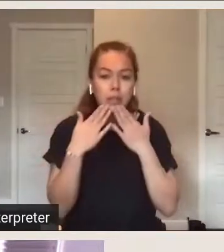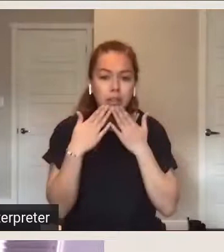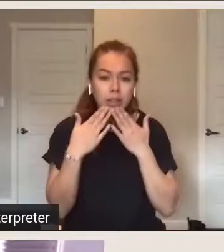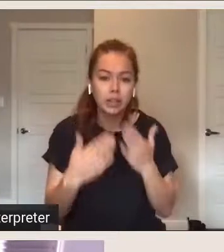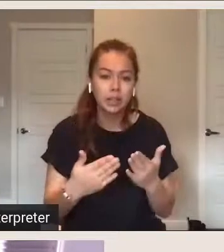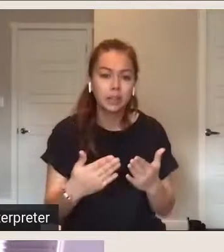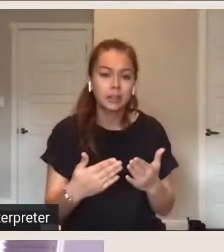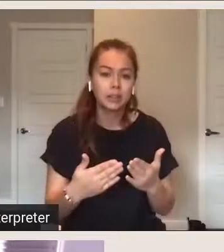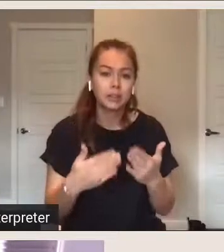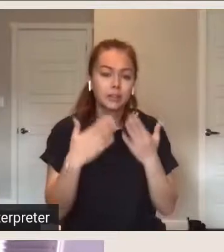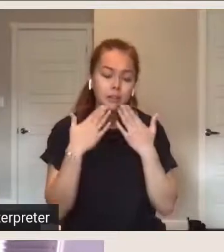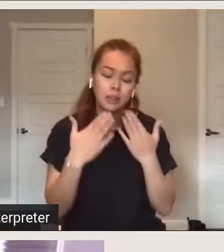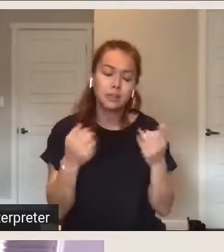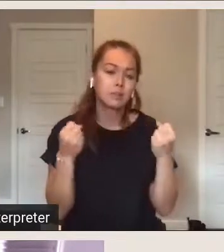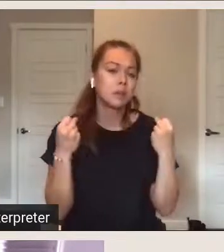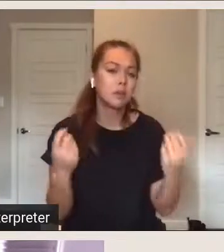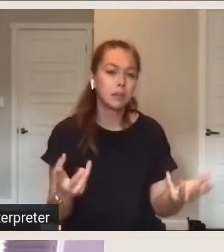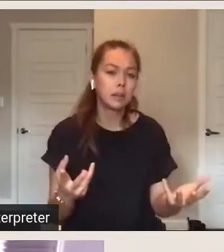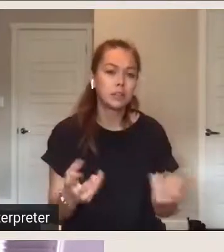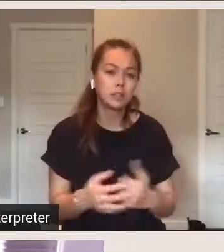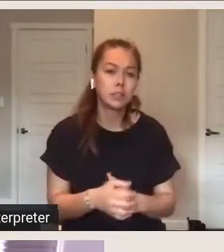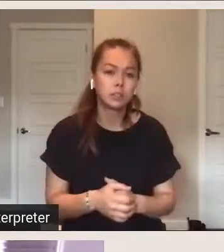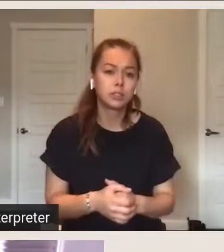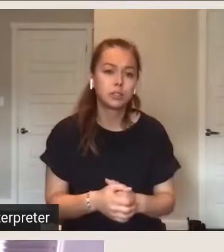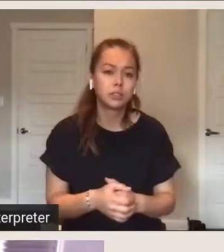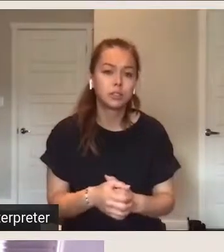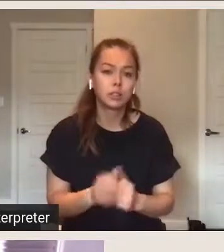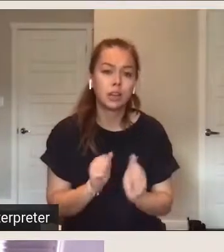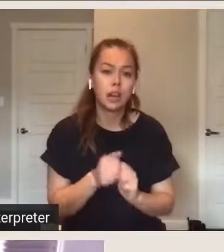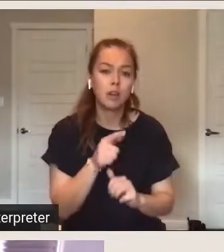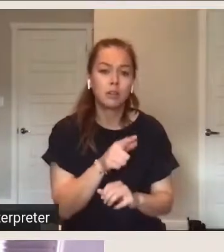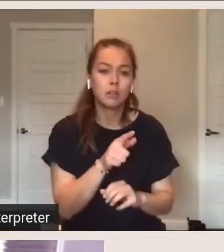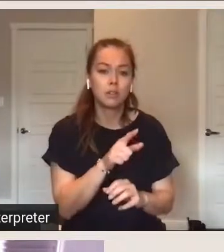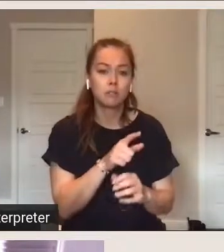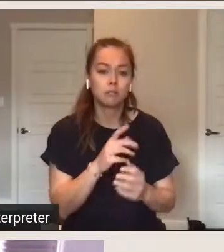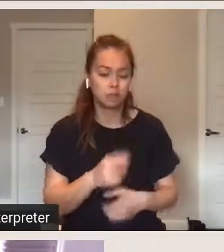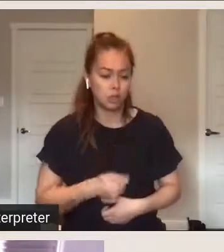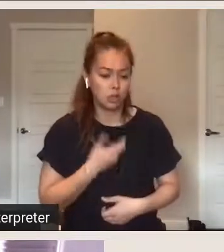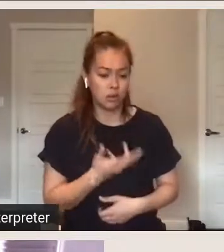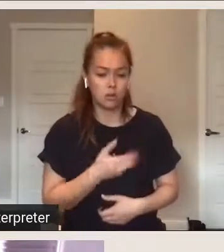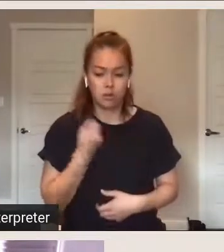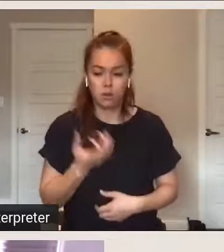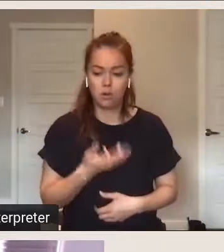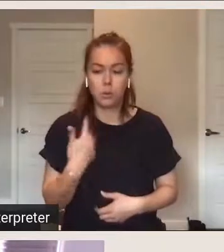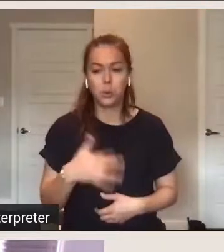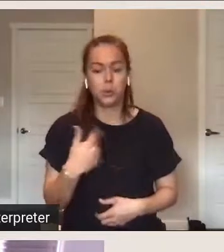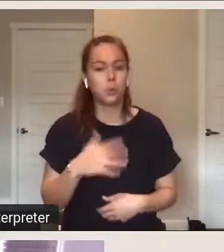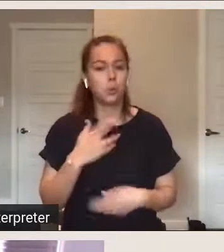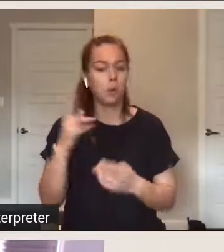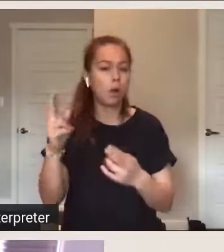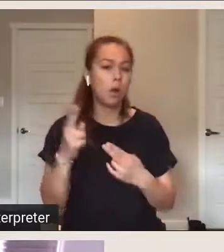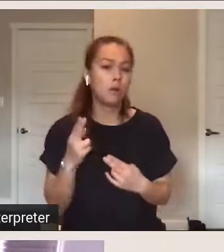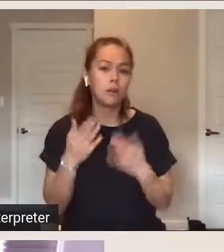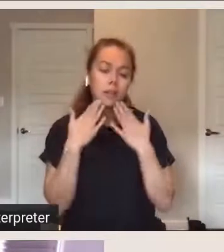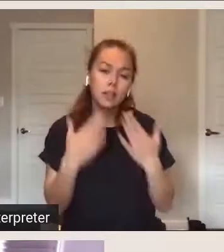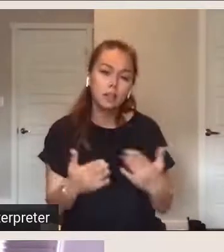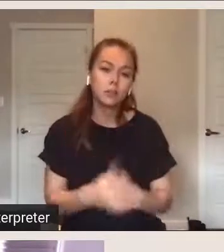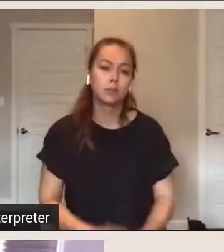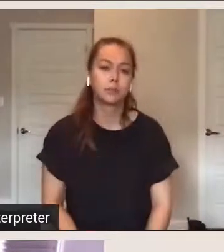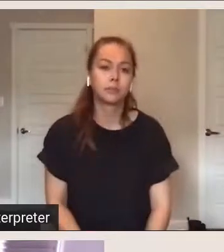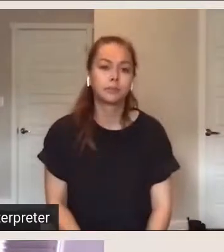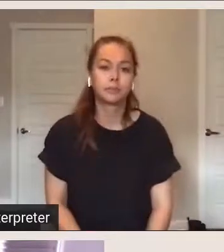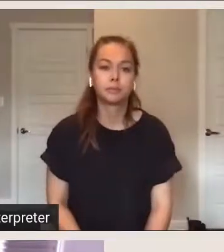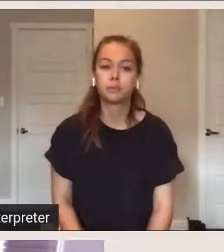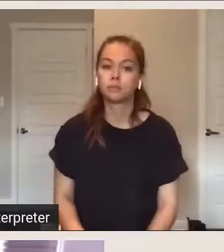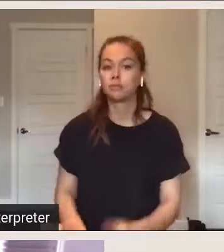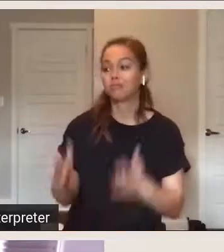share our stories and to meet more filmmakers. Yeah, thank you. Amazing. And for everyone who's tuning